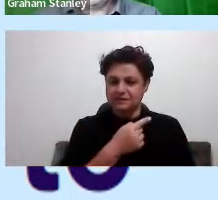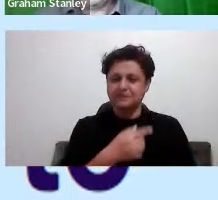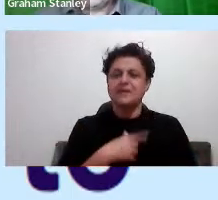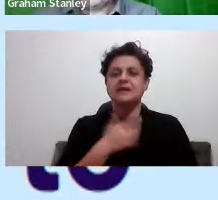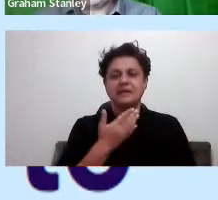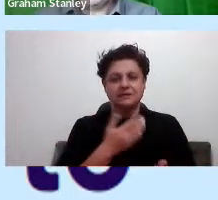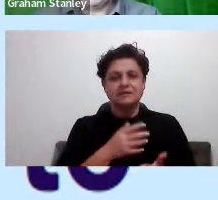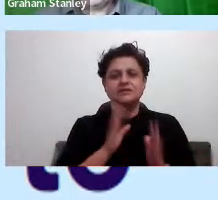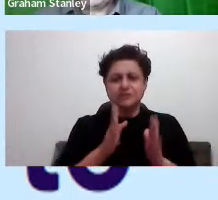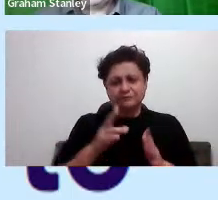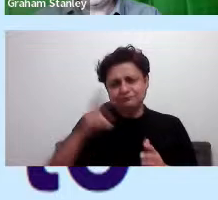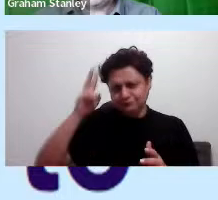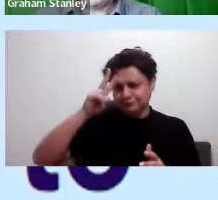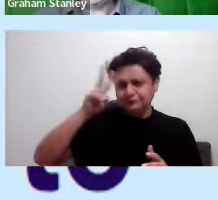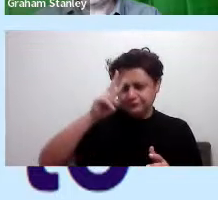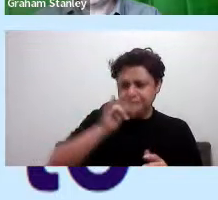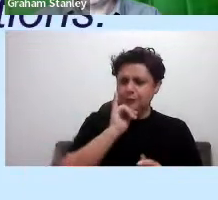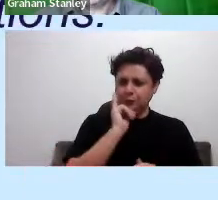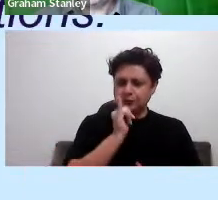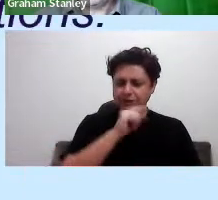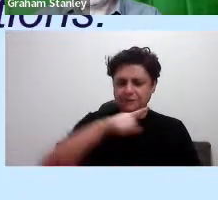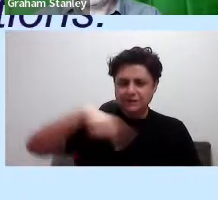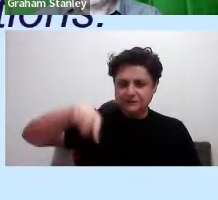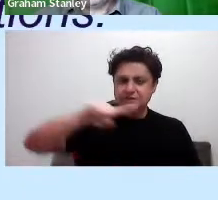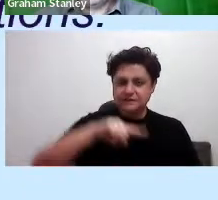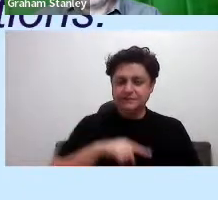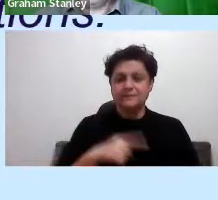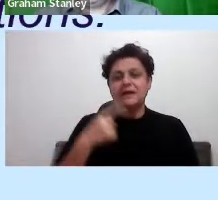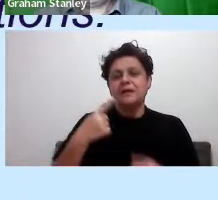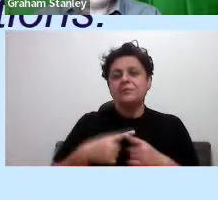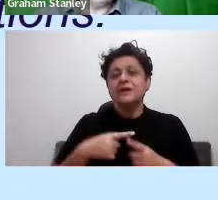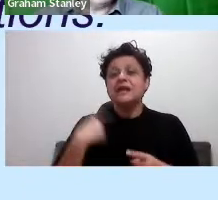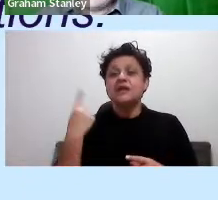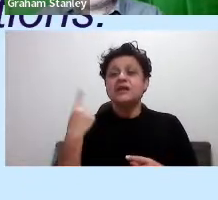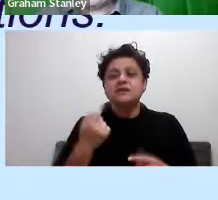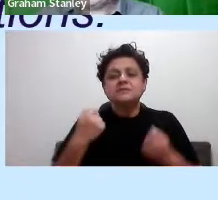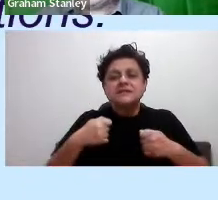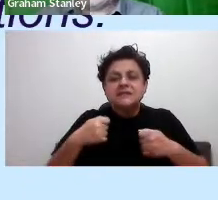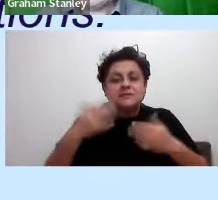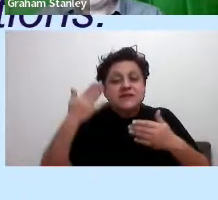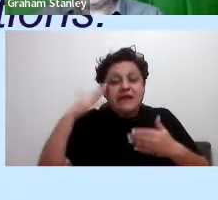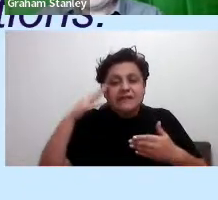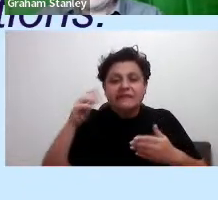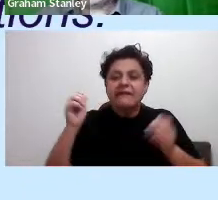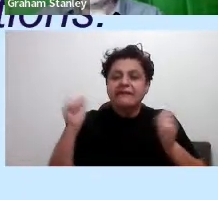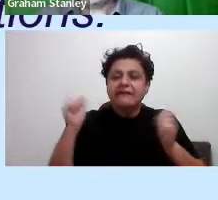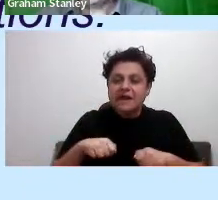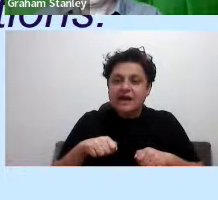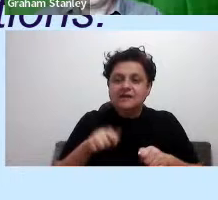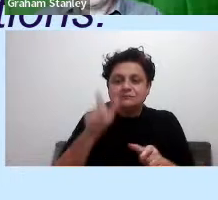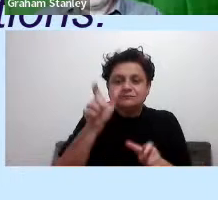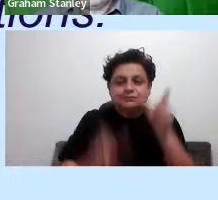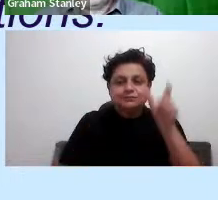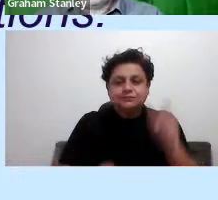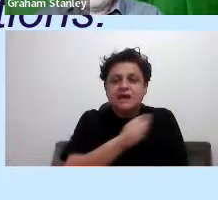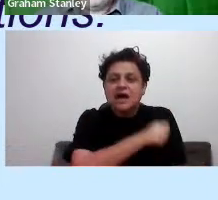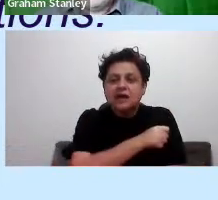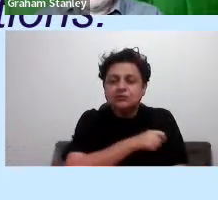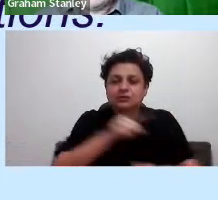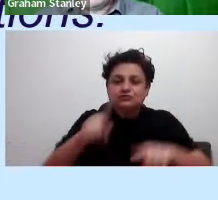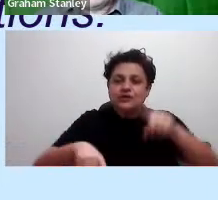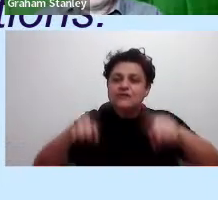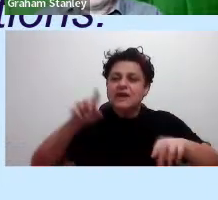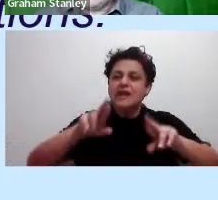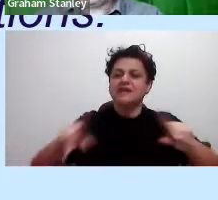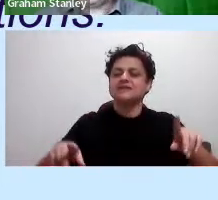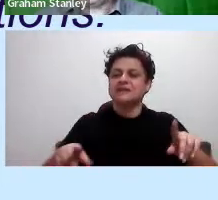to differentiate online learning. And this is where I'm going to ask you to write in the chat. So I would